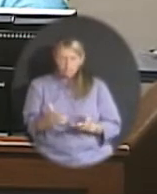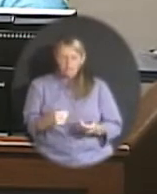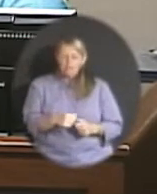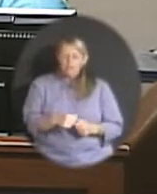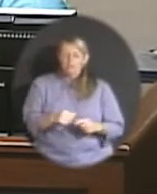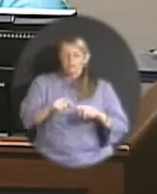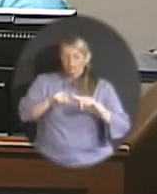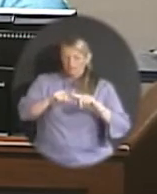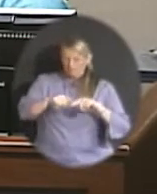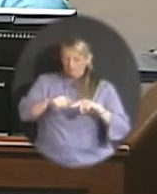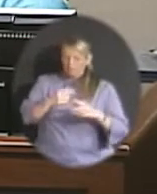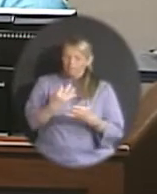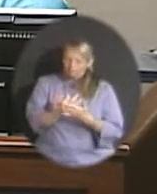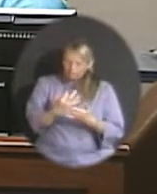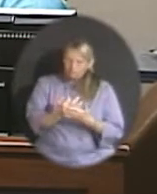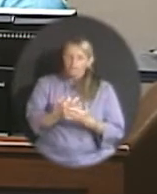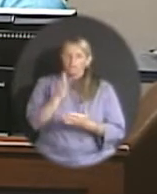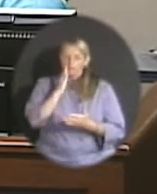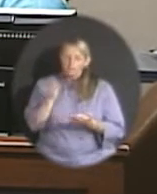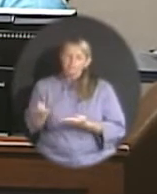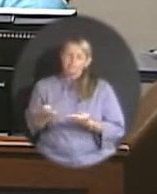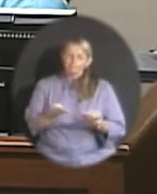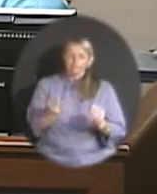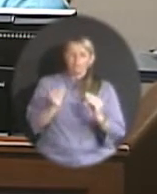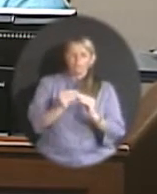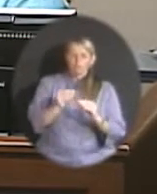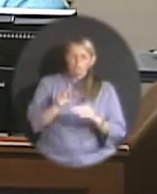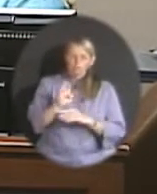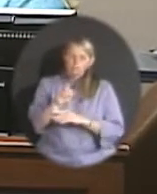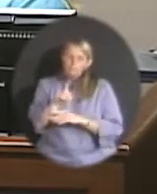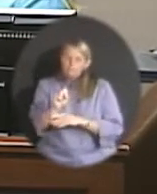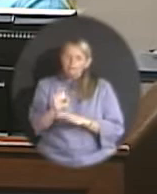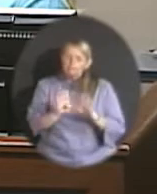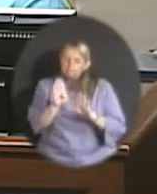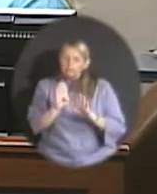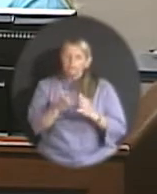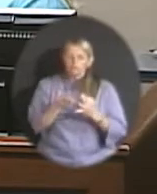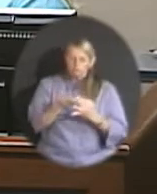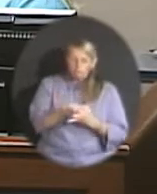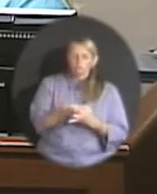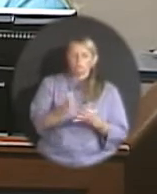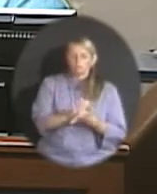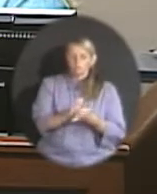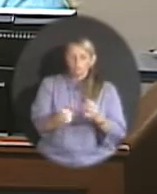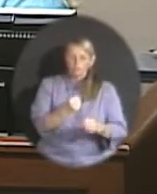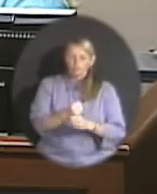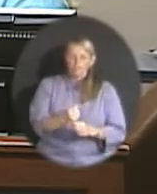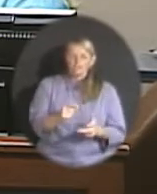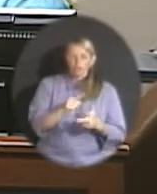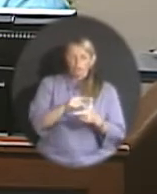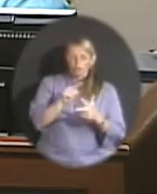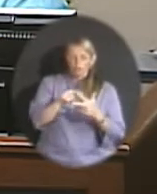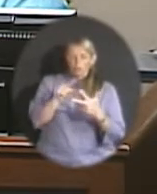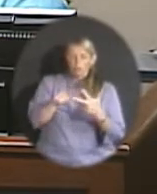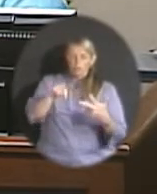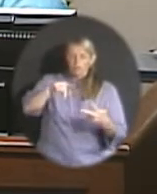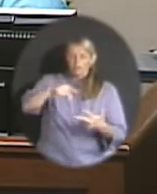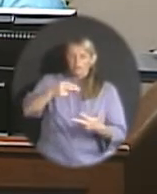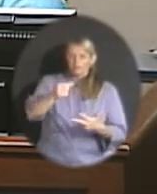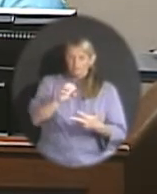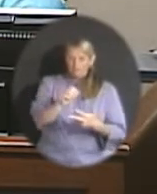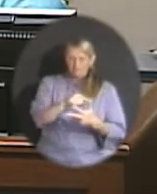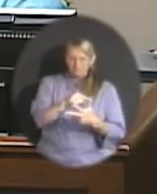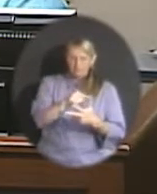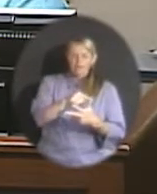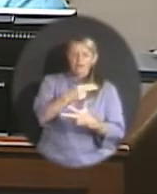and we'll be bringing bids back to you throughout the school year. It's a 3-phase process. The next phase will be the middle schools